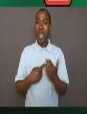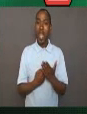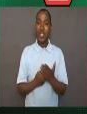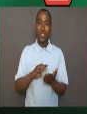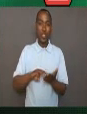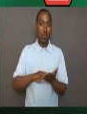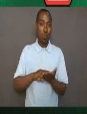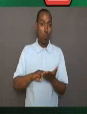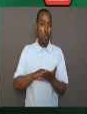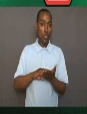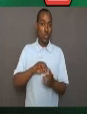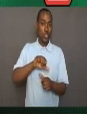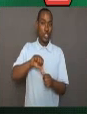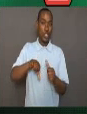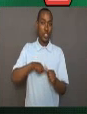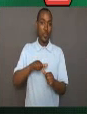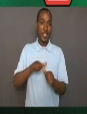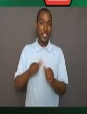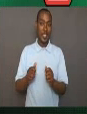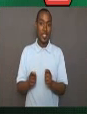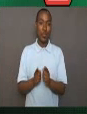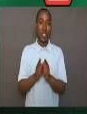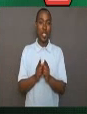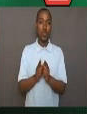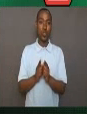by condensation reactions.